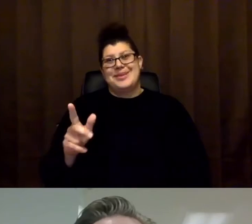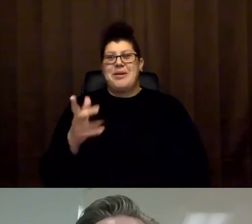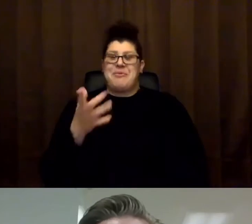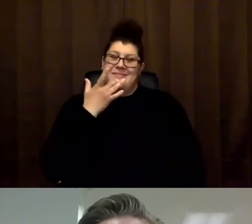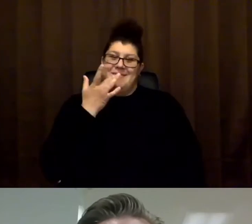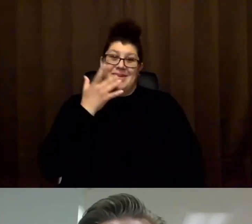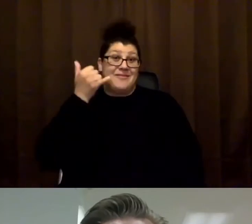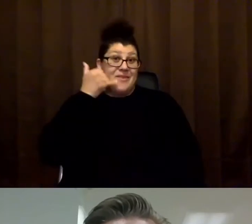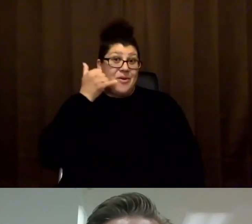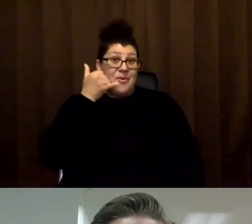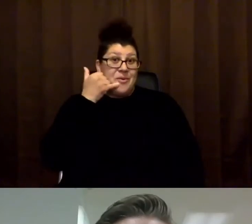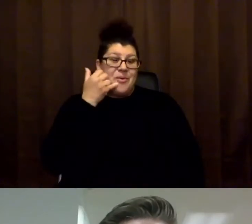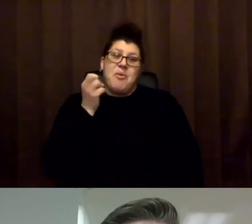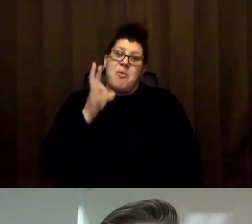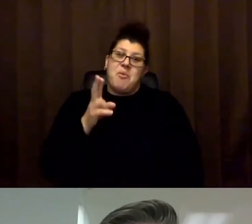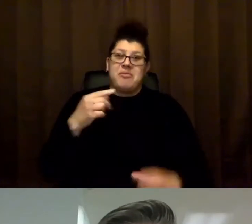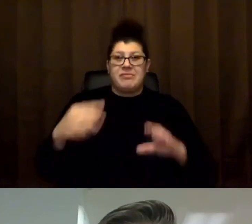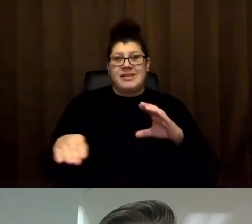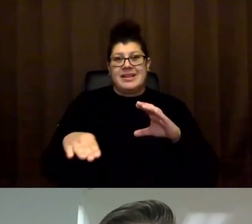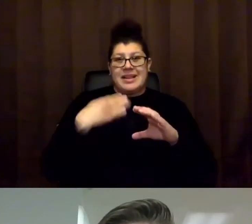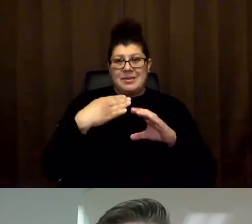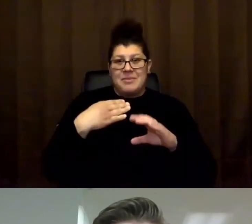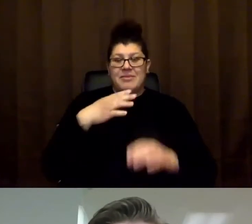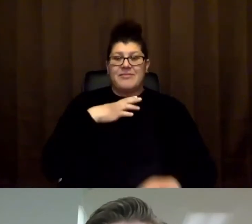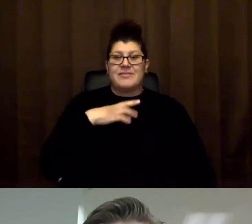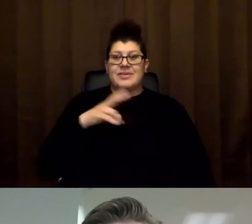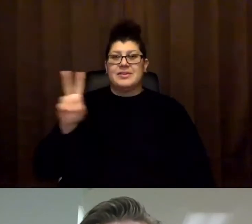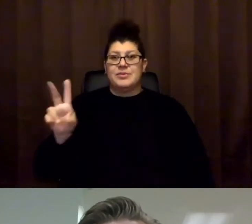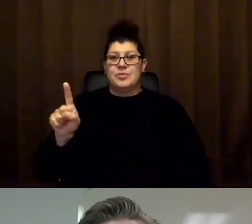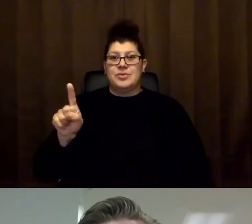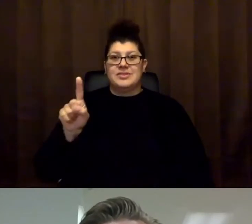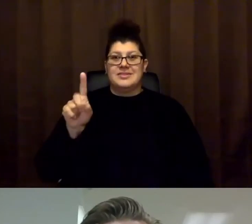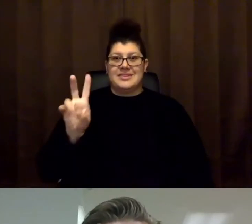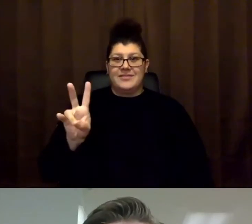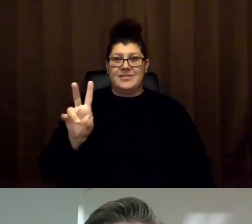but we can also take emails. They can call us at